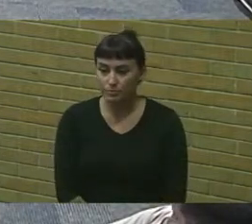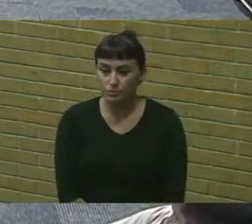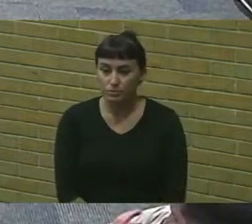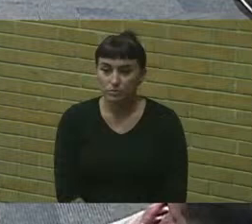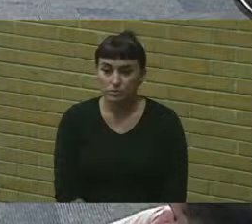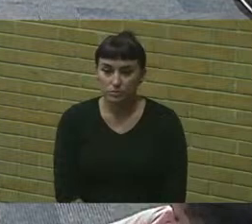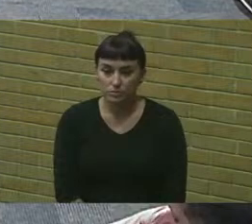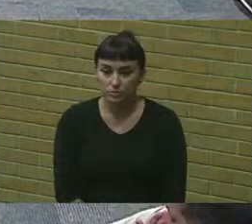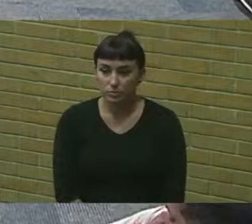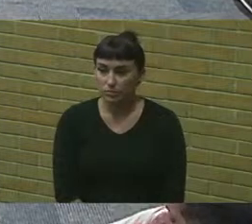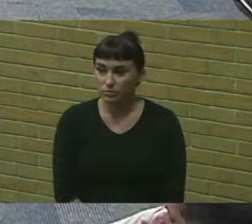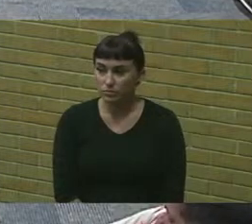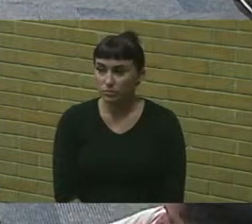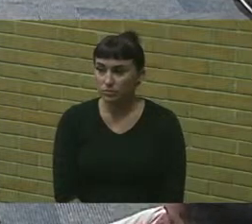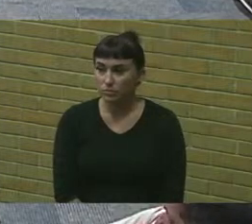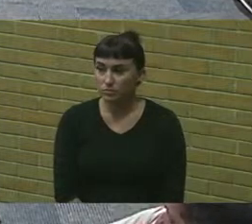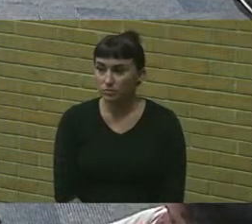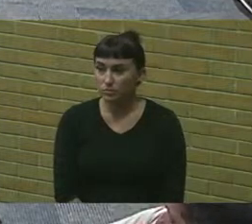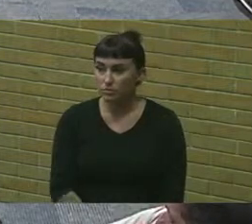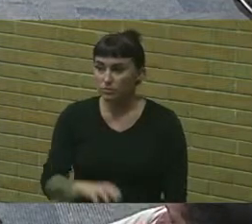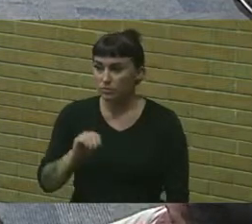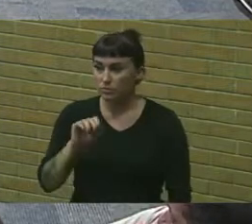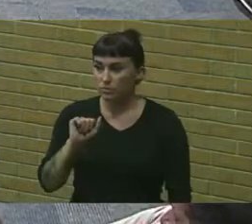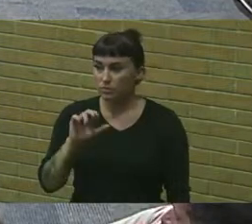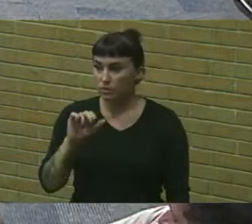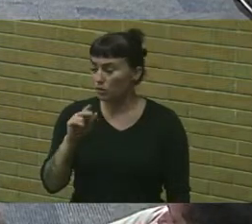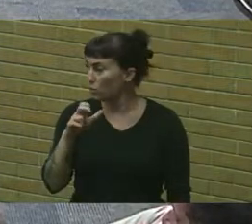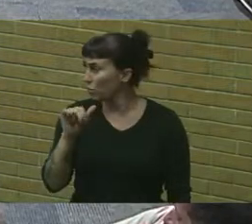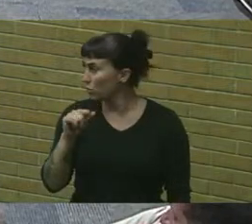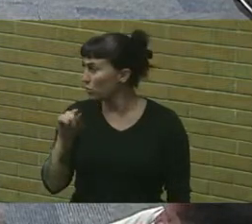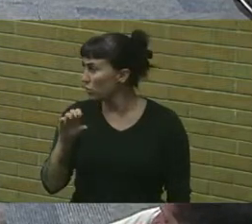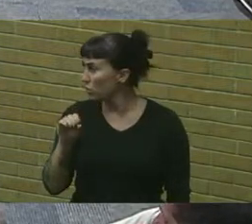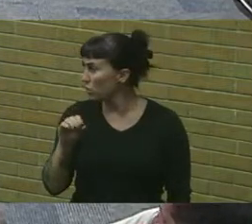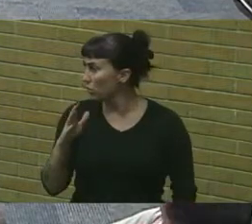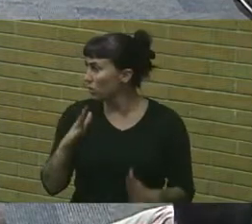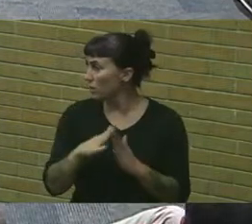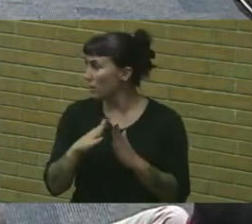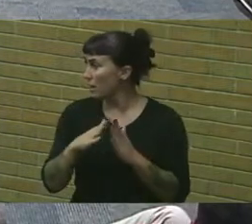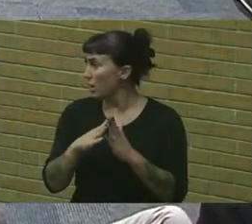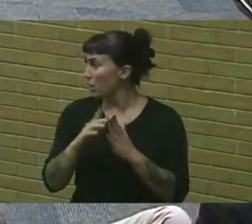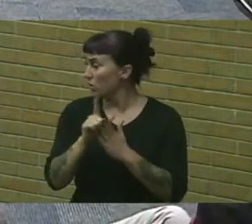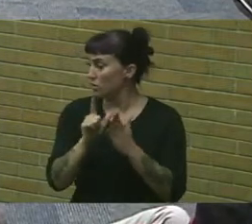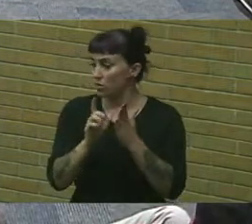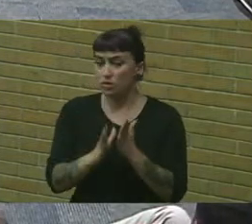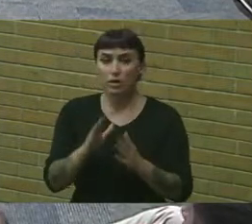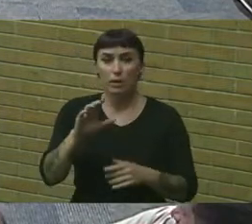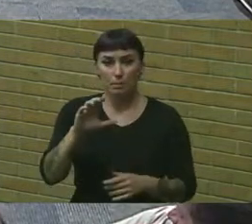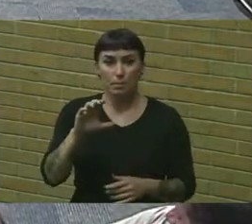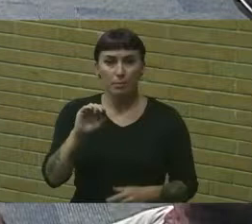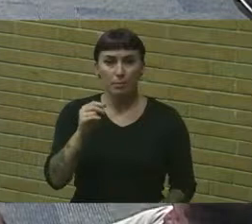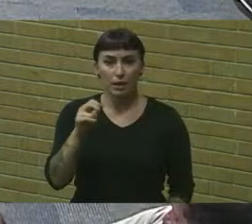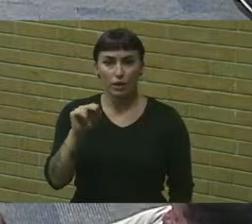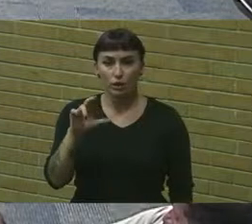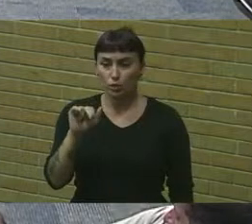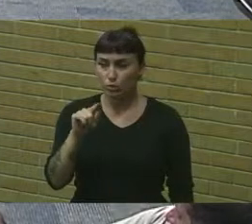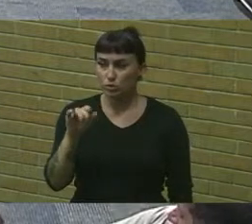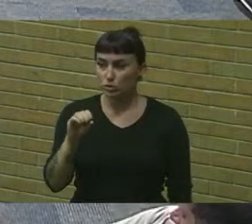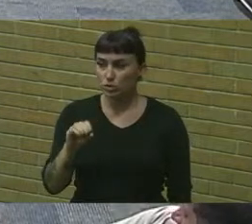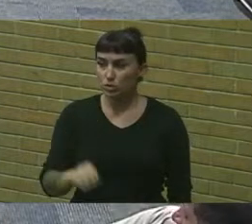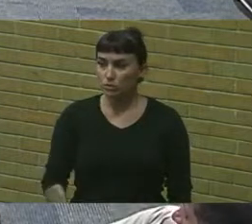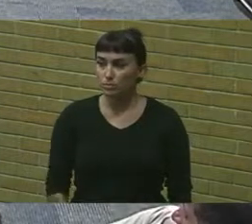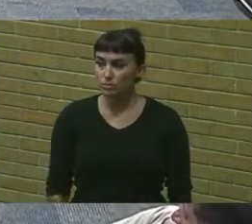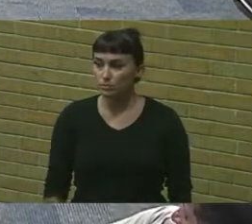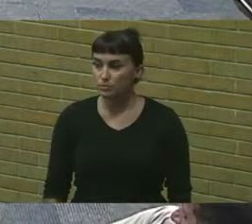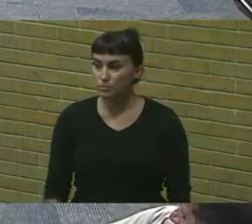Is it Mancuso or Mancuso, the town attorney? How do you pronounce that? Mancuso. This is how I